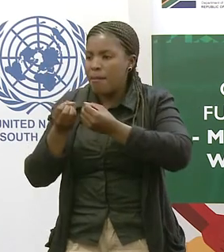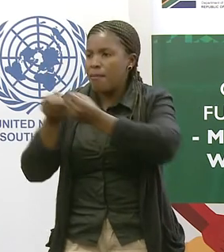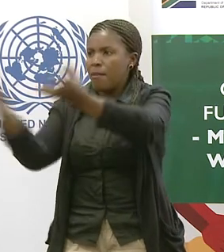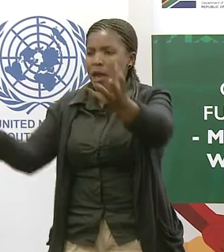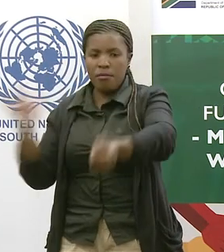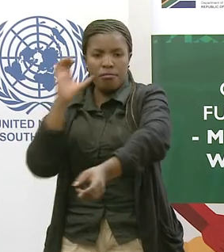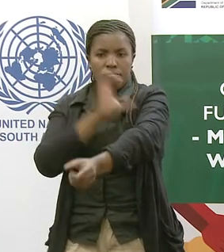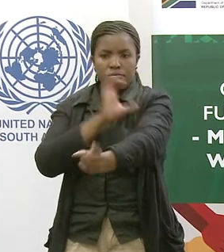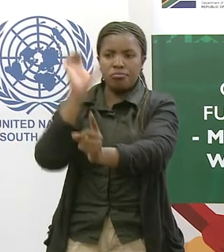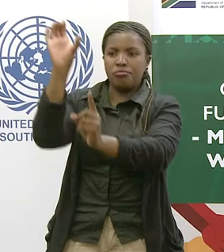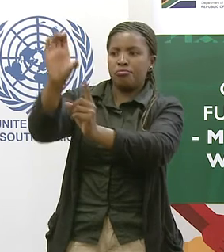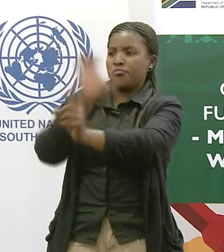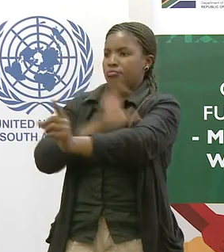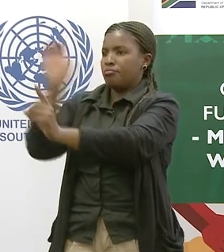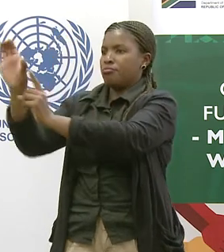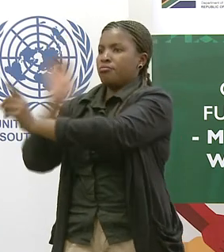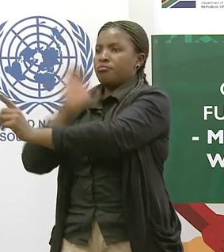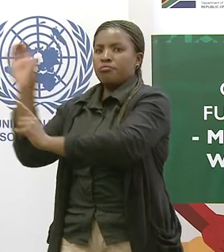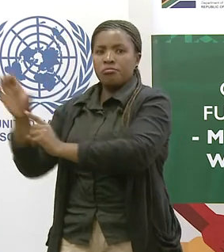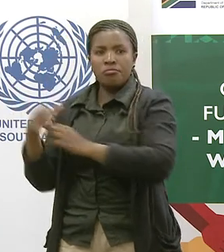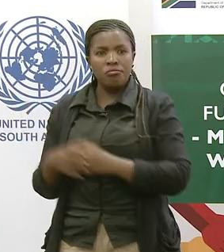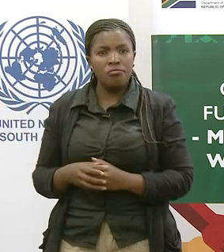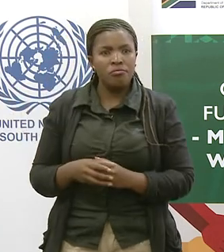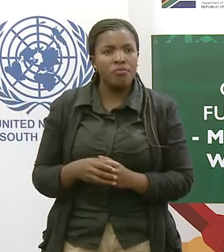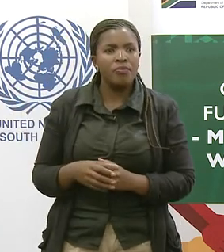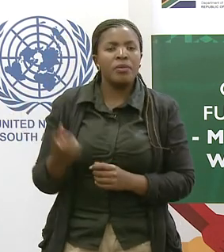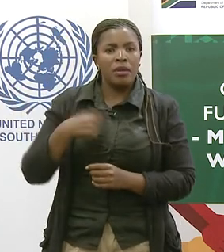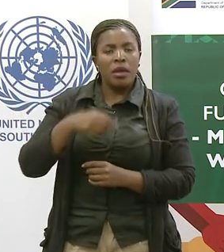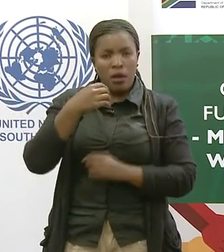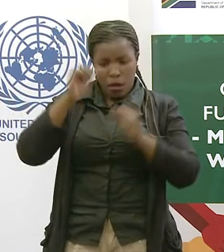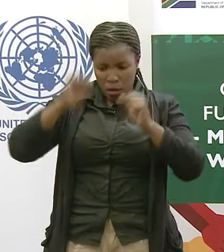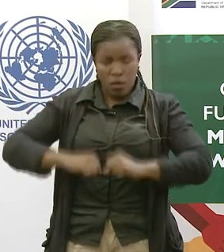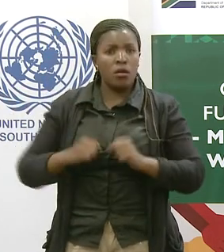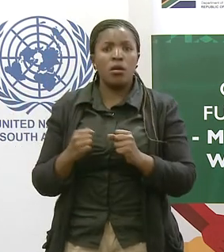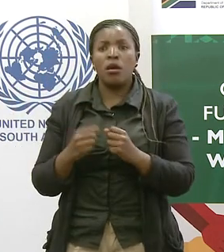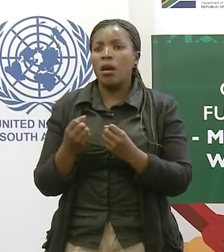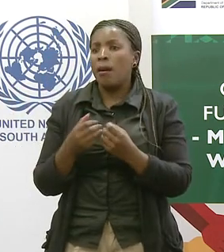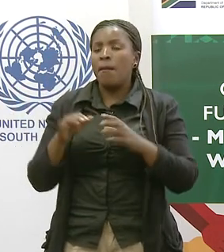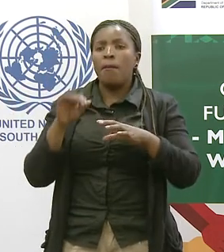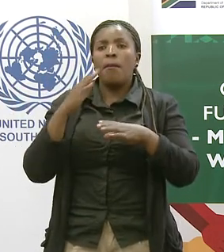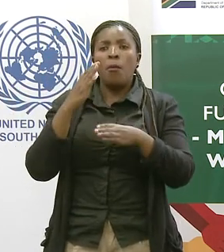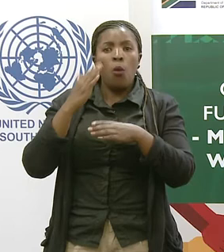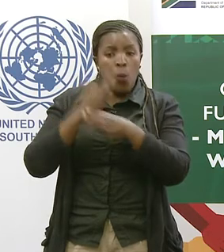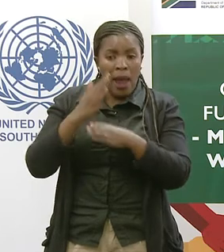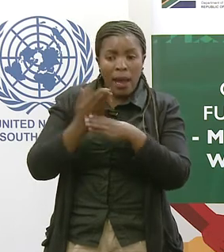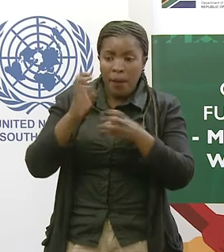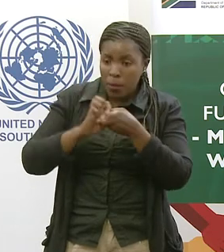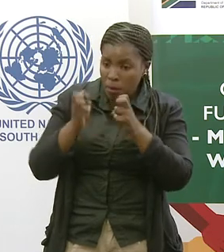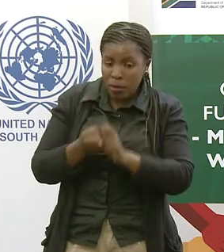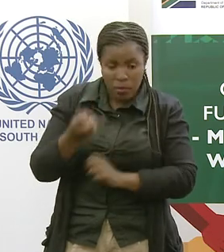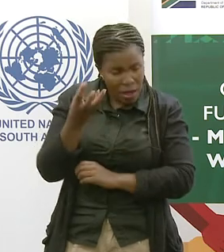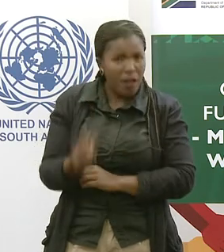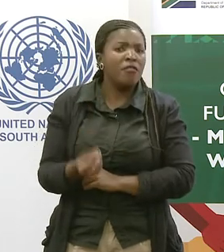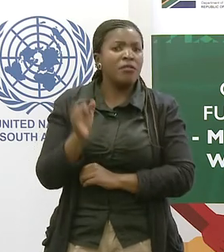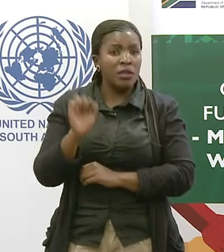I agree that there are problems in relation to employment, which we need to do a great deal about, which we must actually do